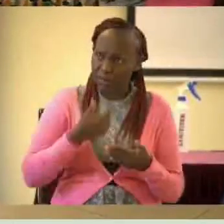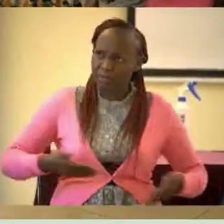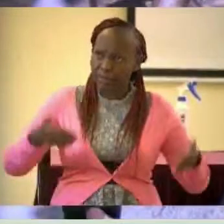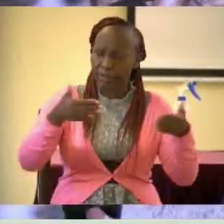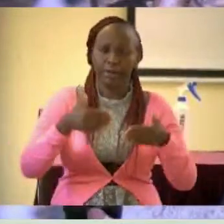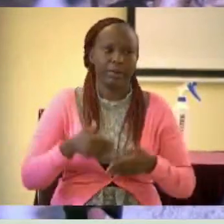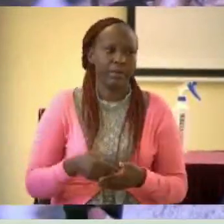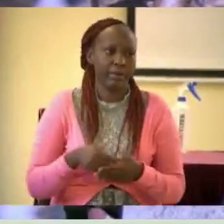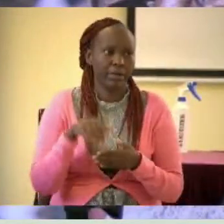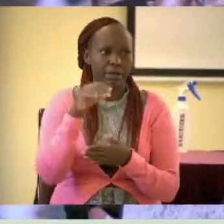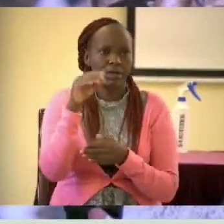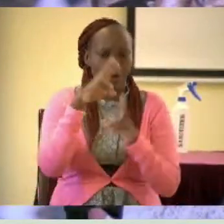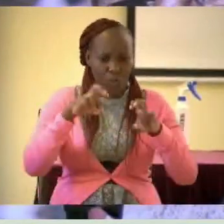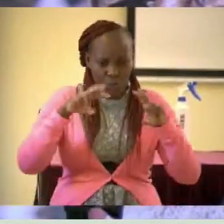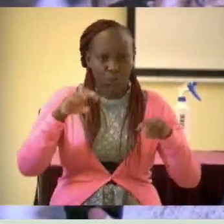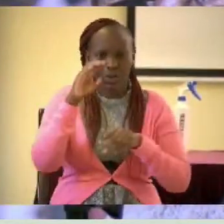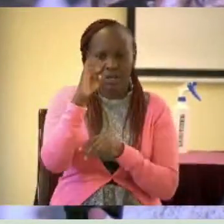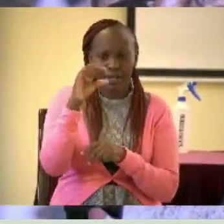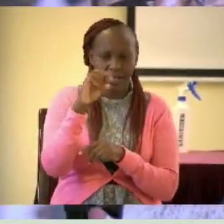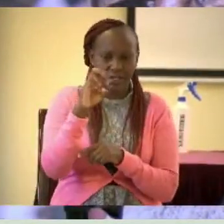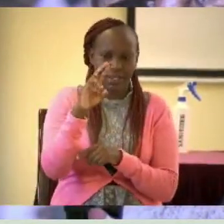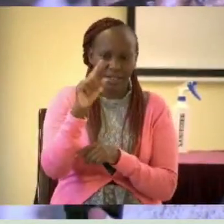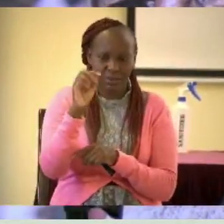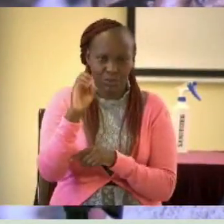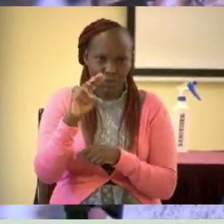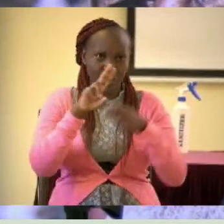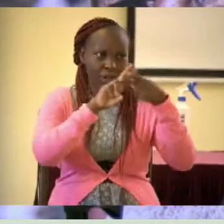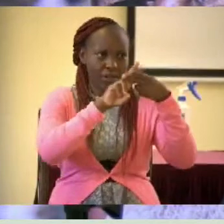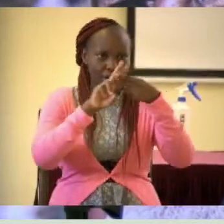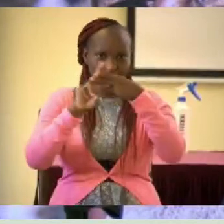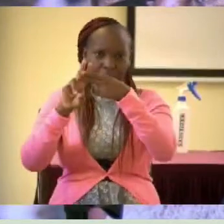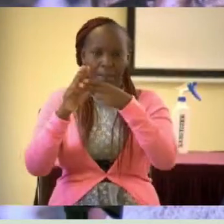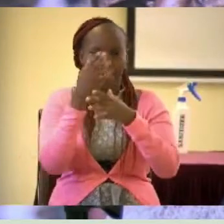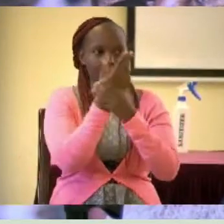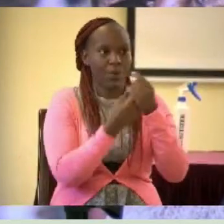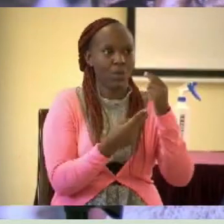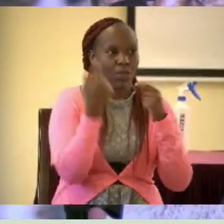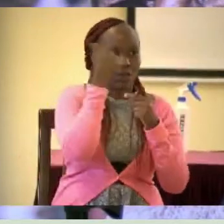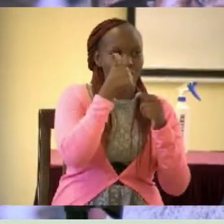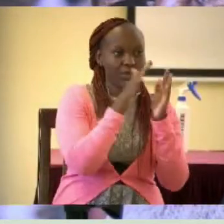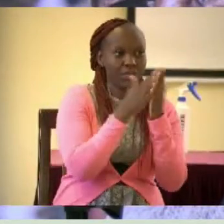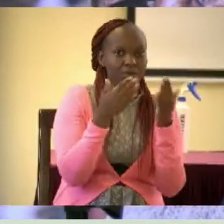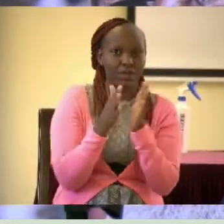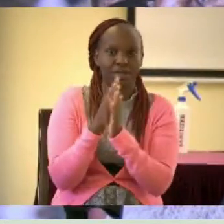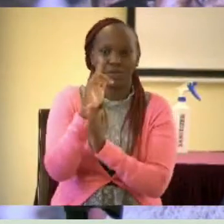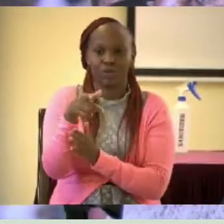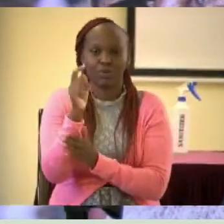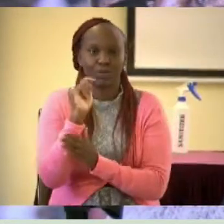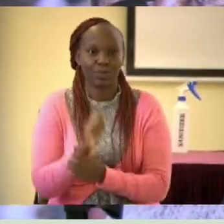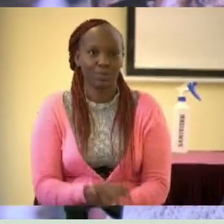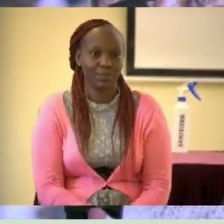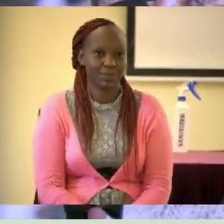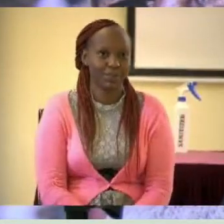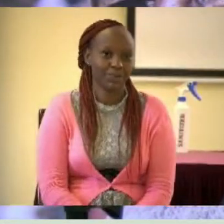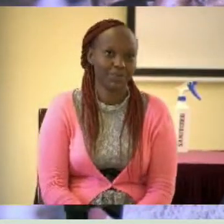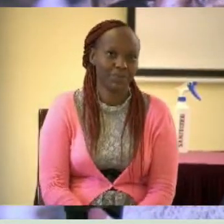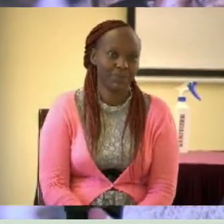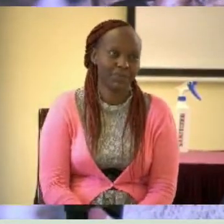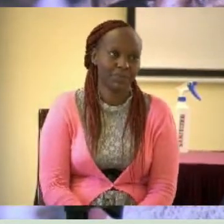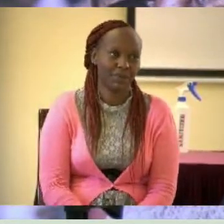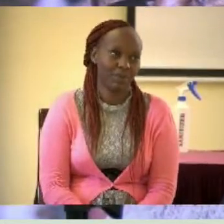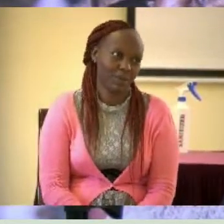the Egerton University handles, both on YouTube and Facebook. And now I'm going